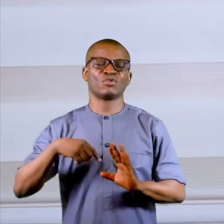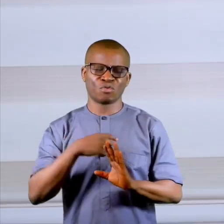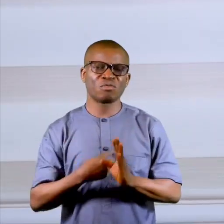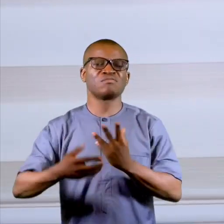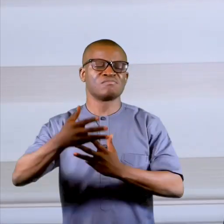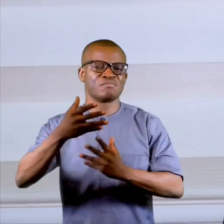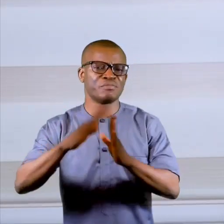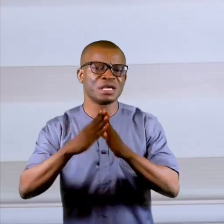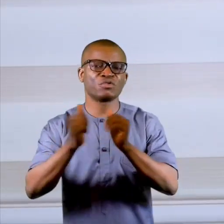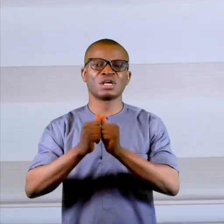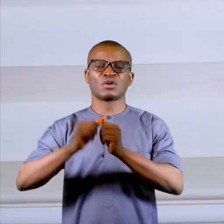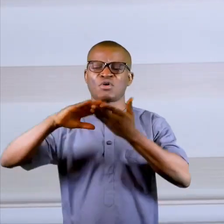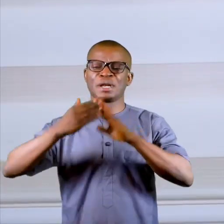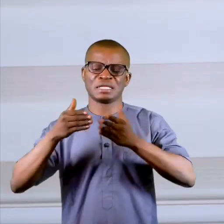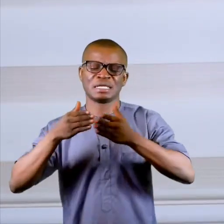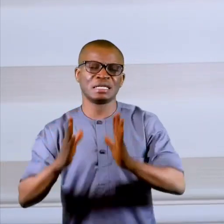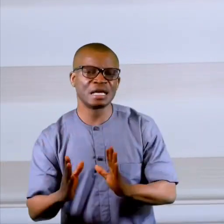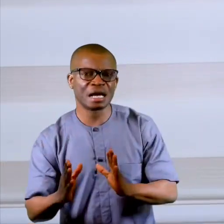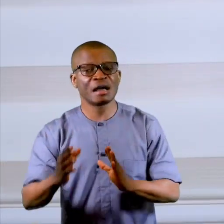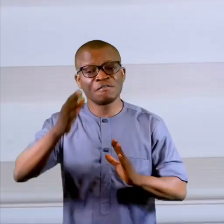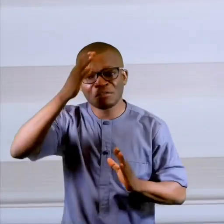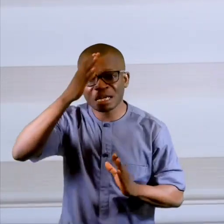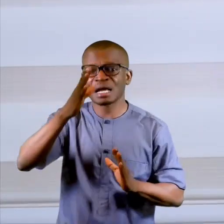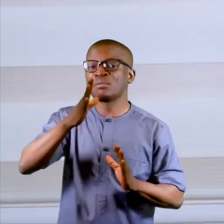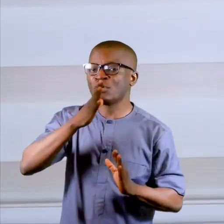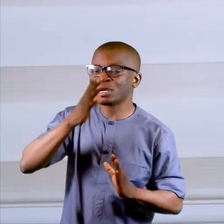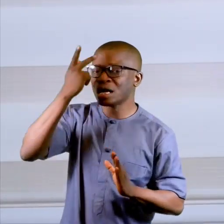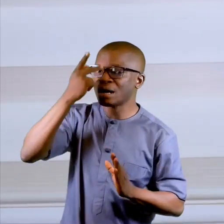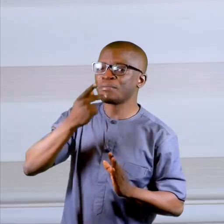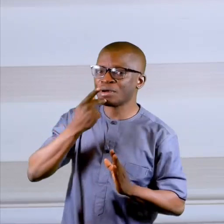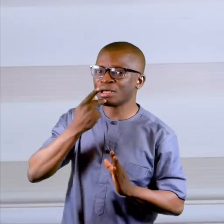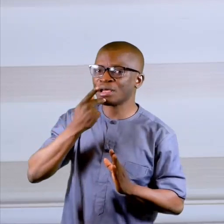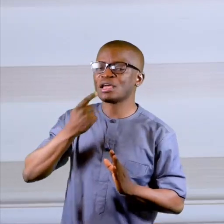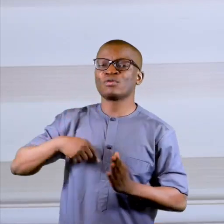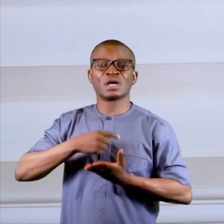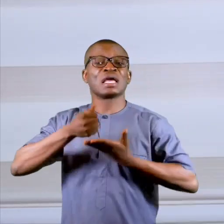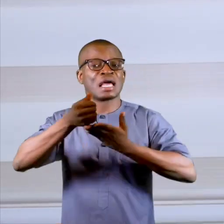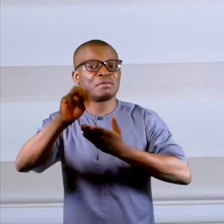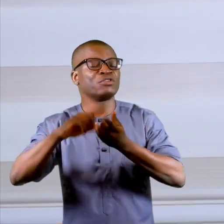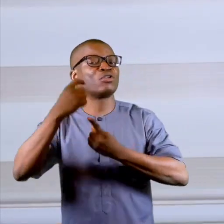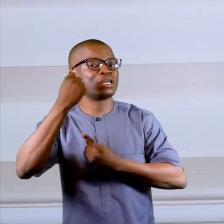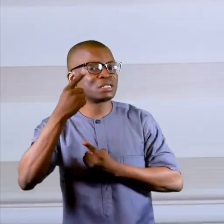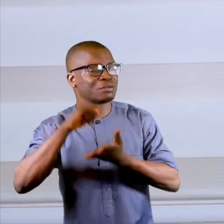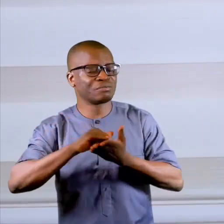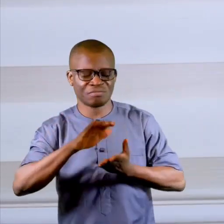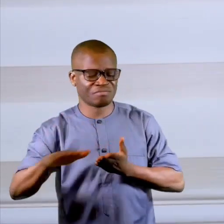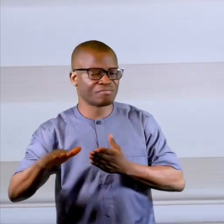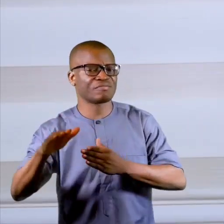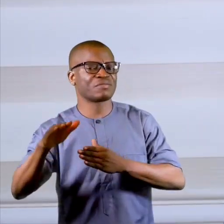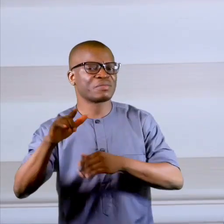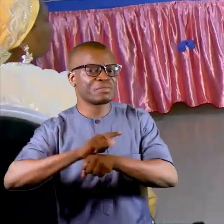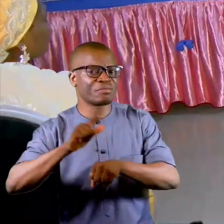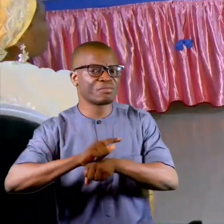leaders, religious leaders, parents, to make them understand that nobody should employ a child to do an adult's